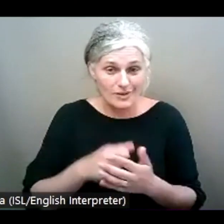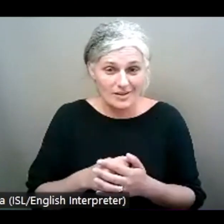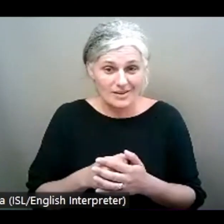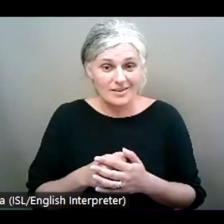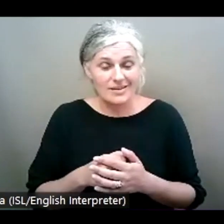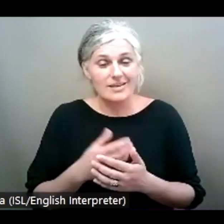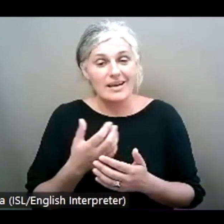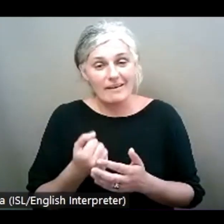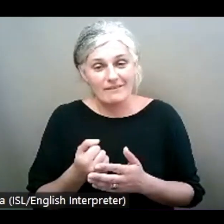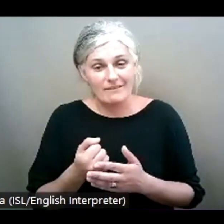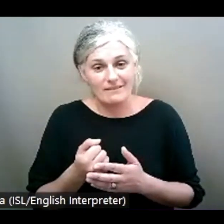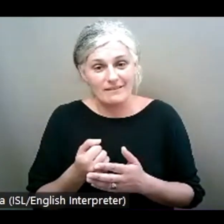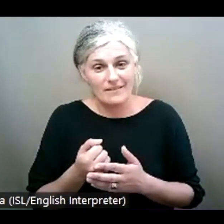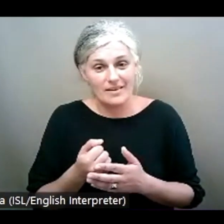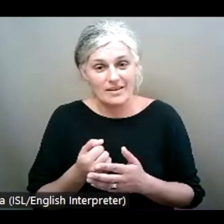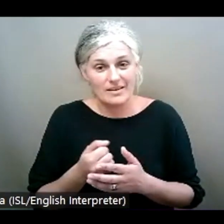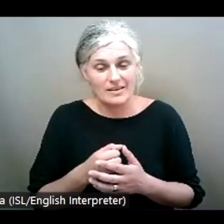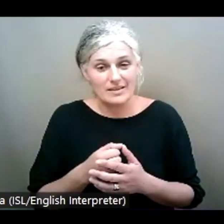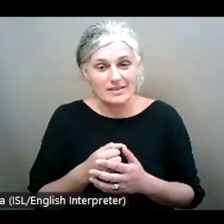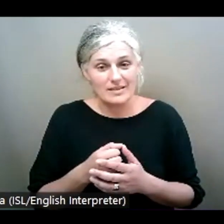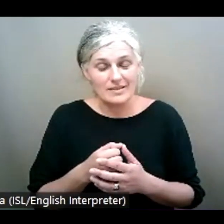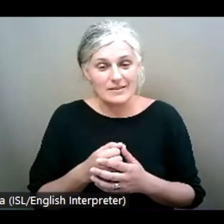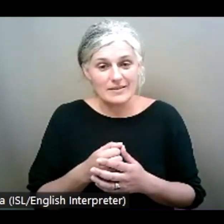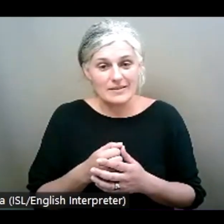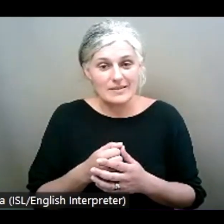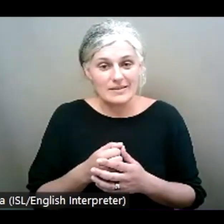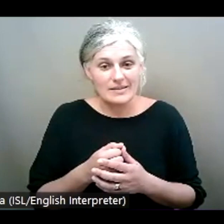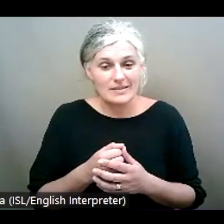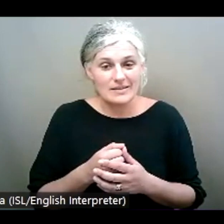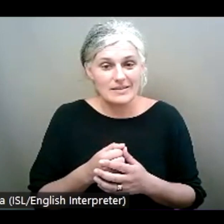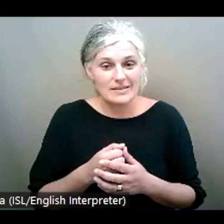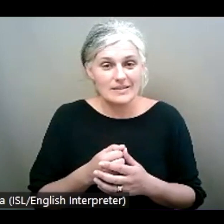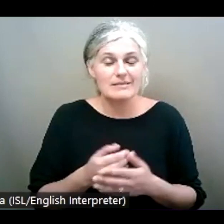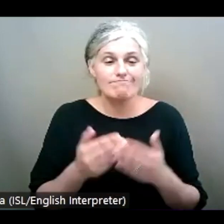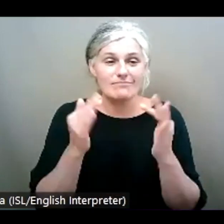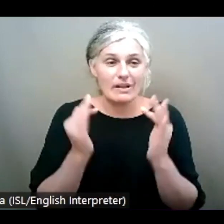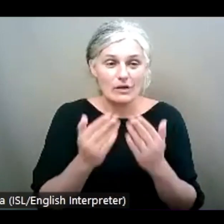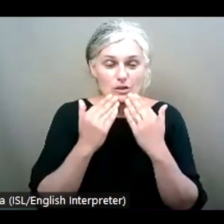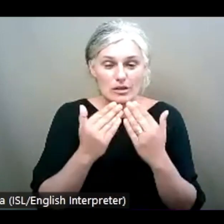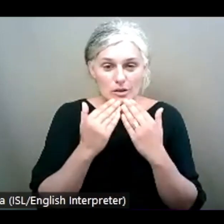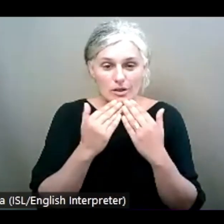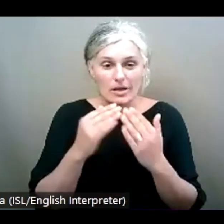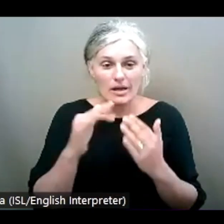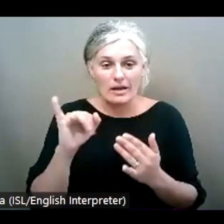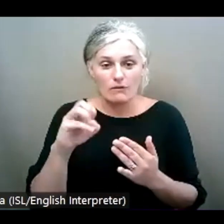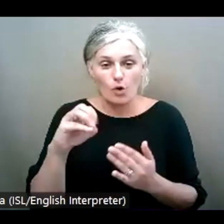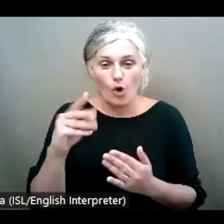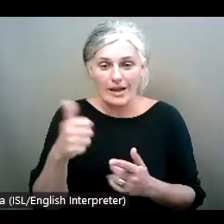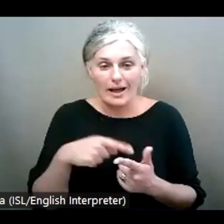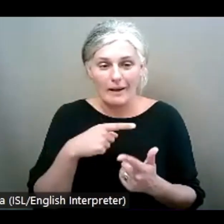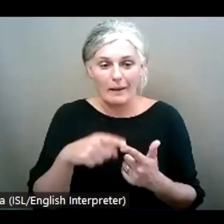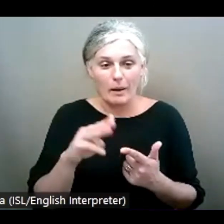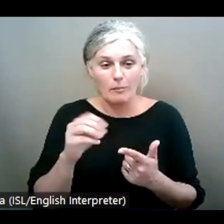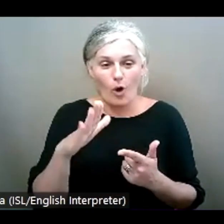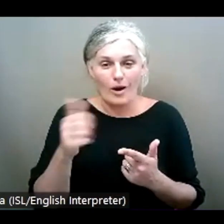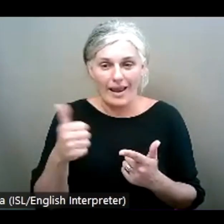lot from different experts here today. So I'd like to definitely thank Fiona, Paula, and Jane for